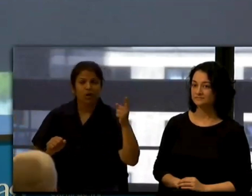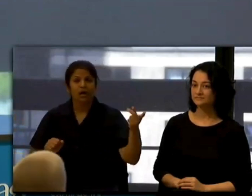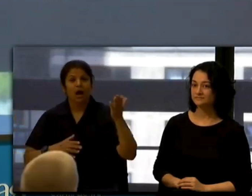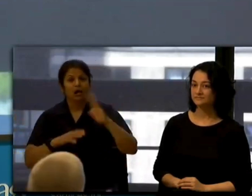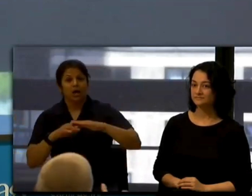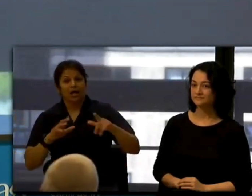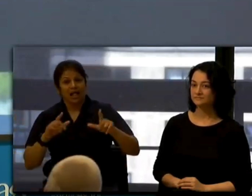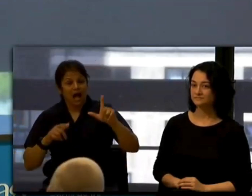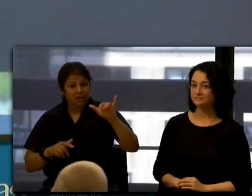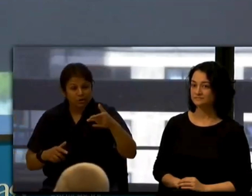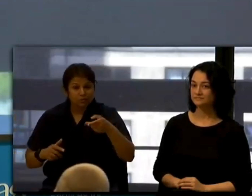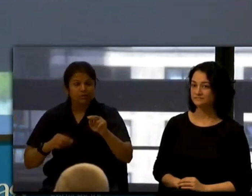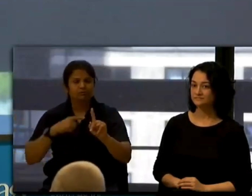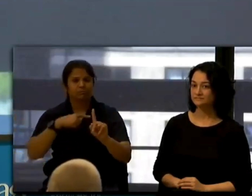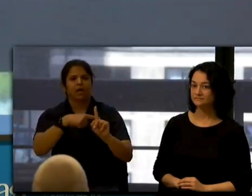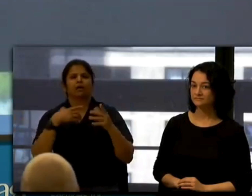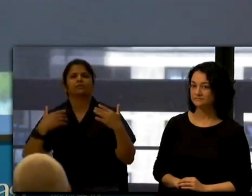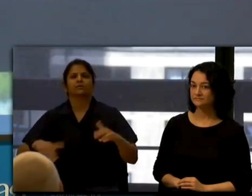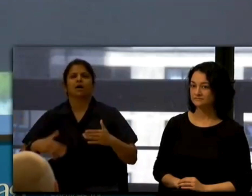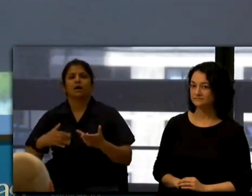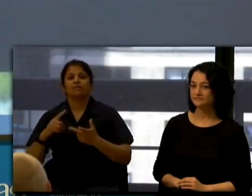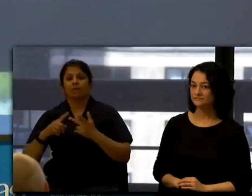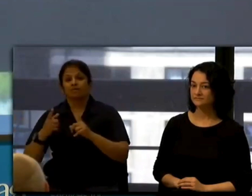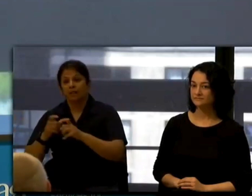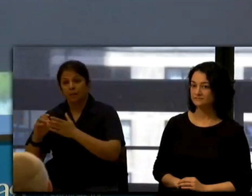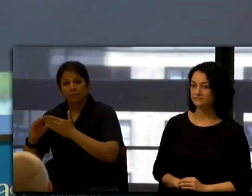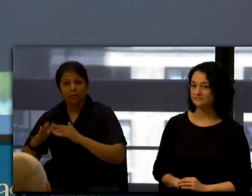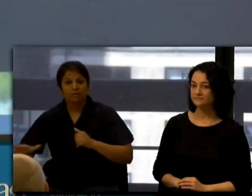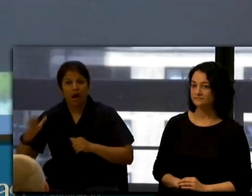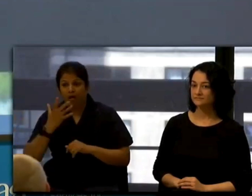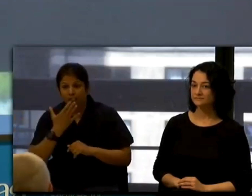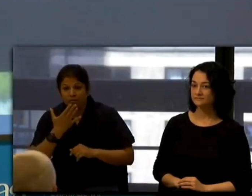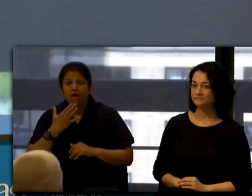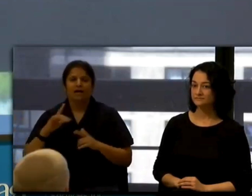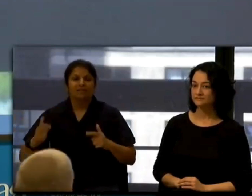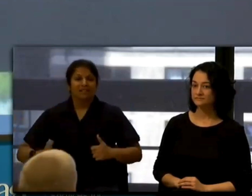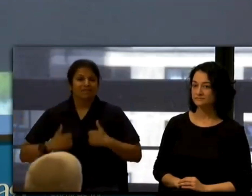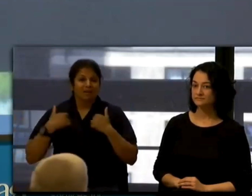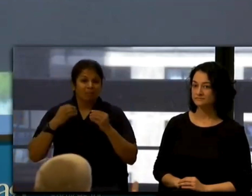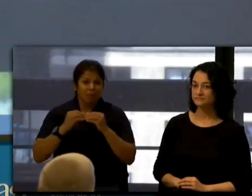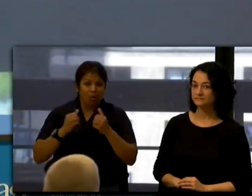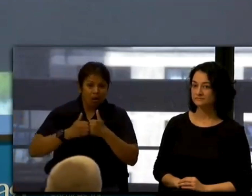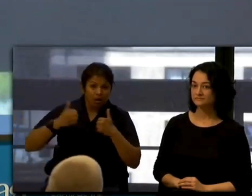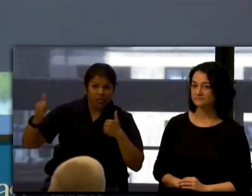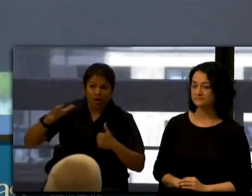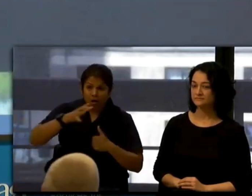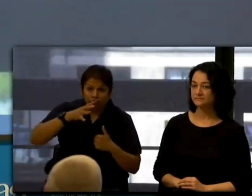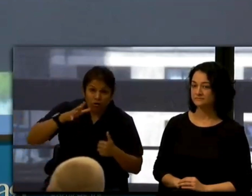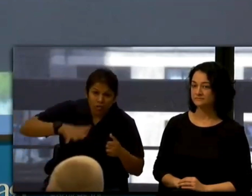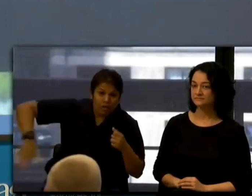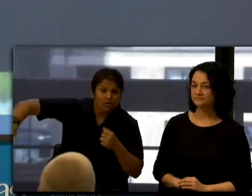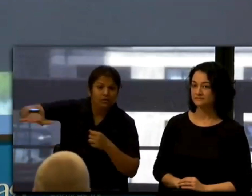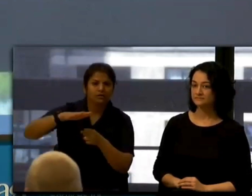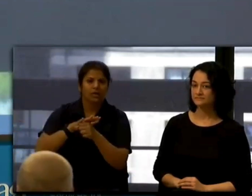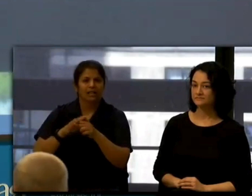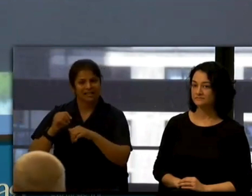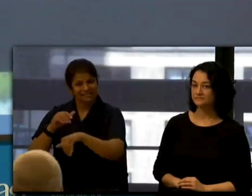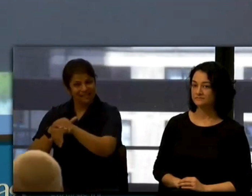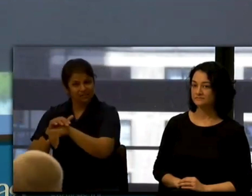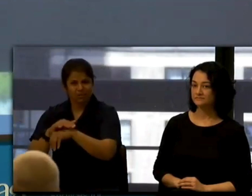from communities of color, live in rural areas, or do not speak English as their first language. We stand